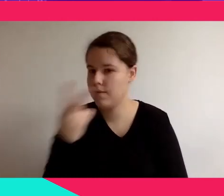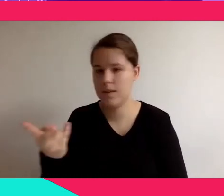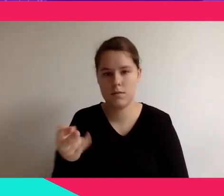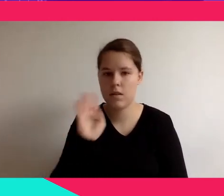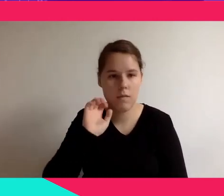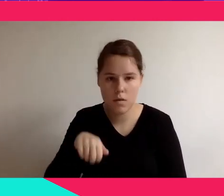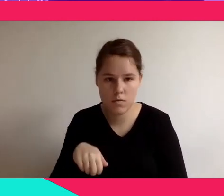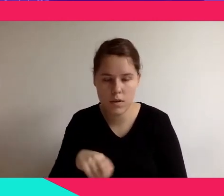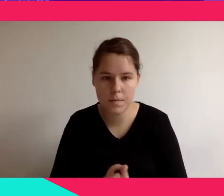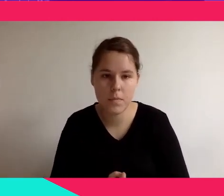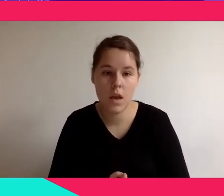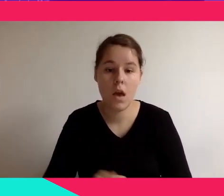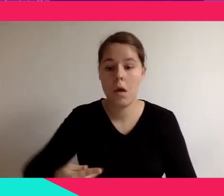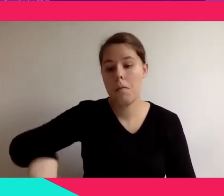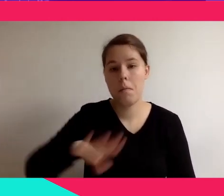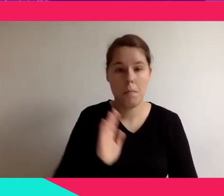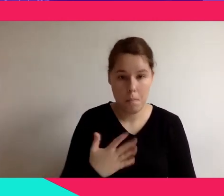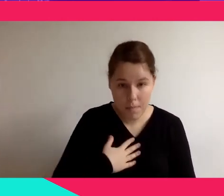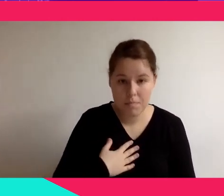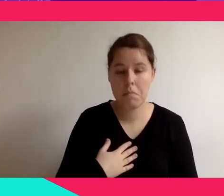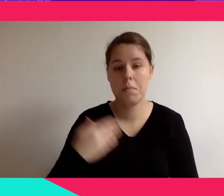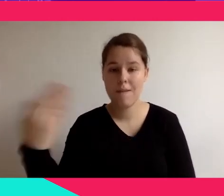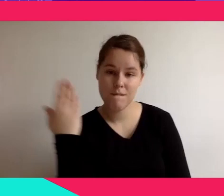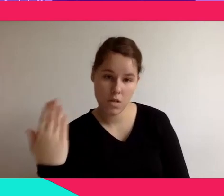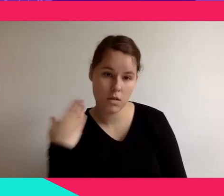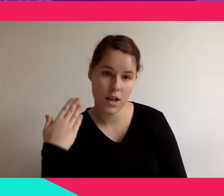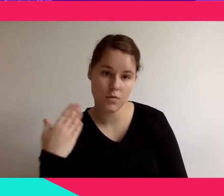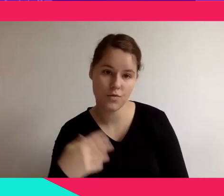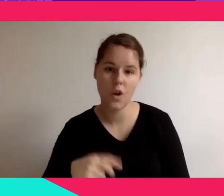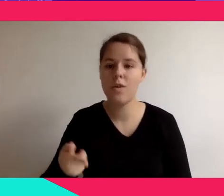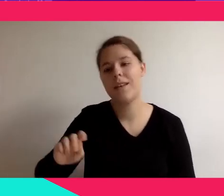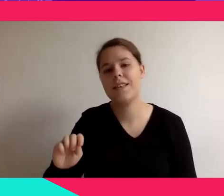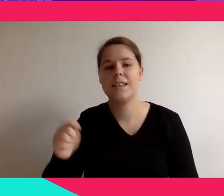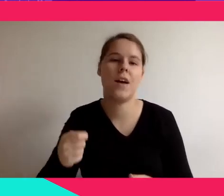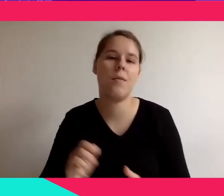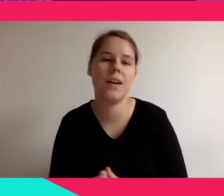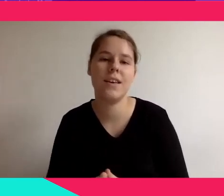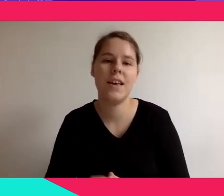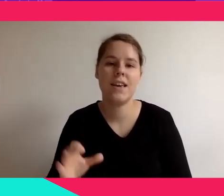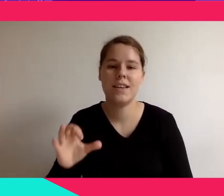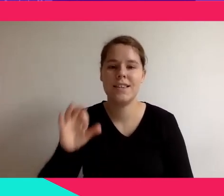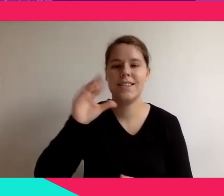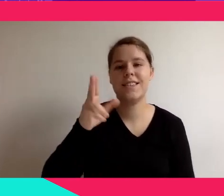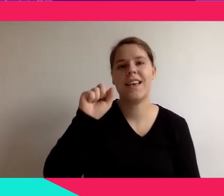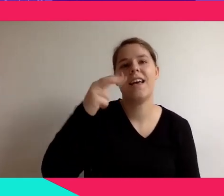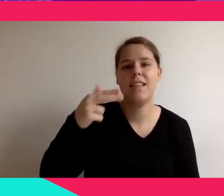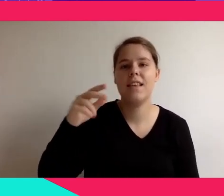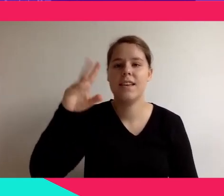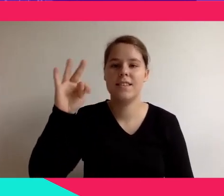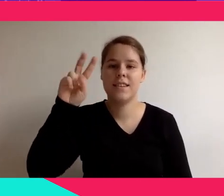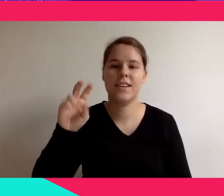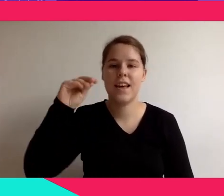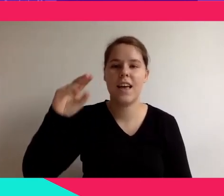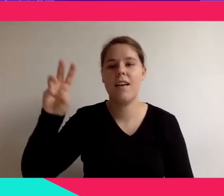Scan the World. Maybe some of you know it. And as the name says, it's a community-driven effort